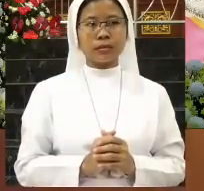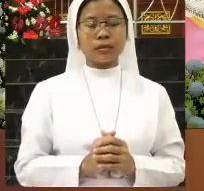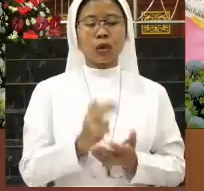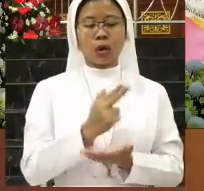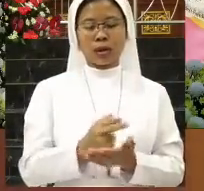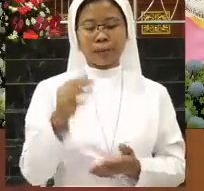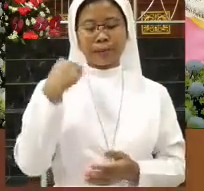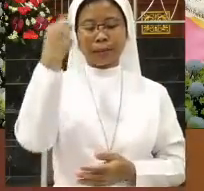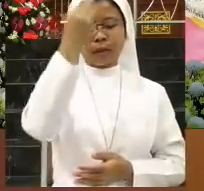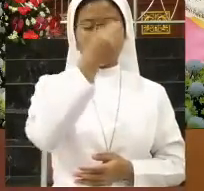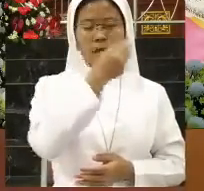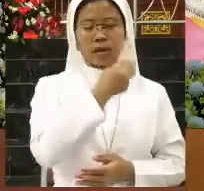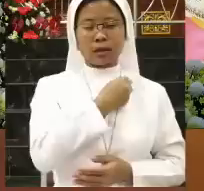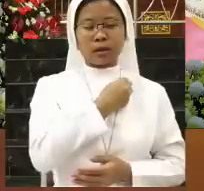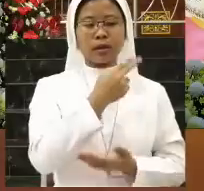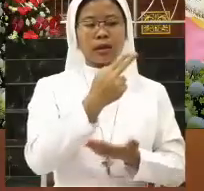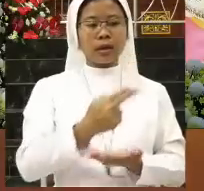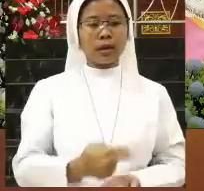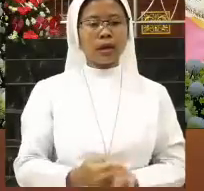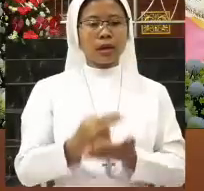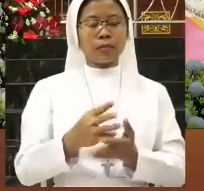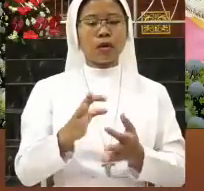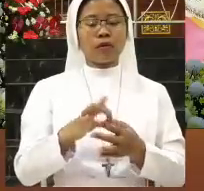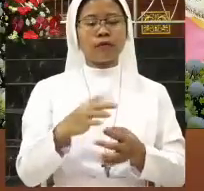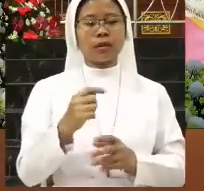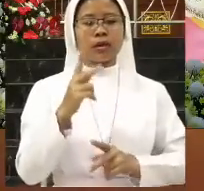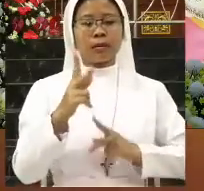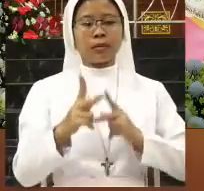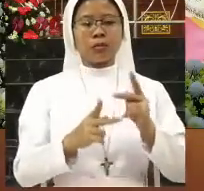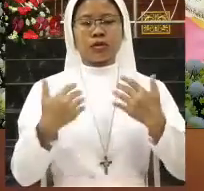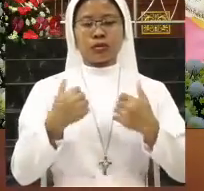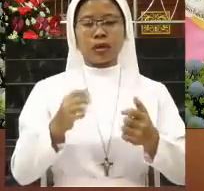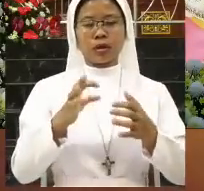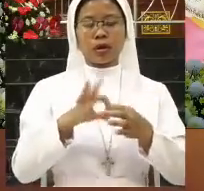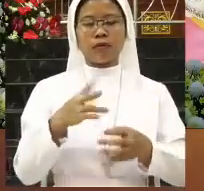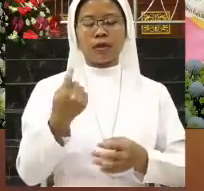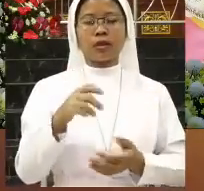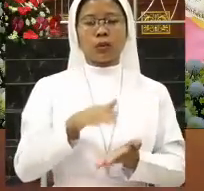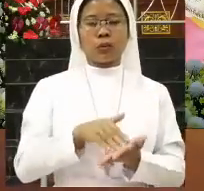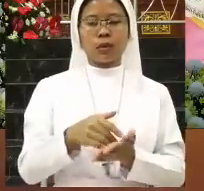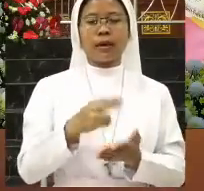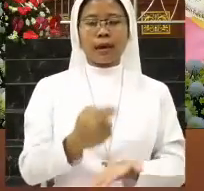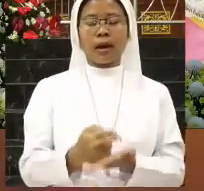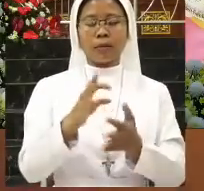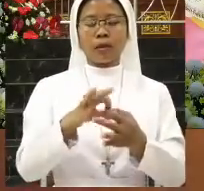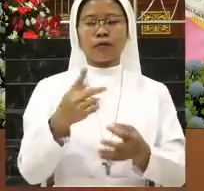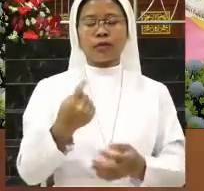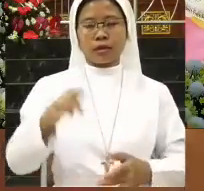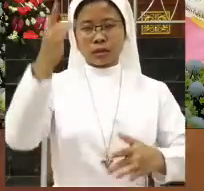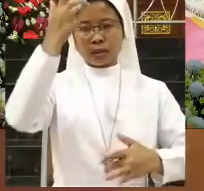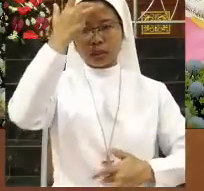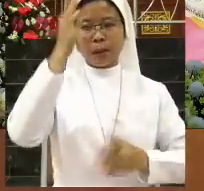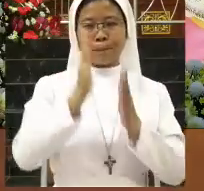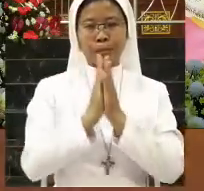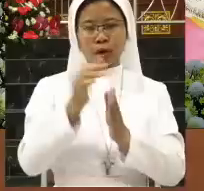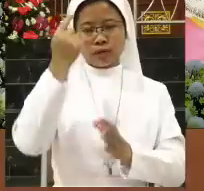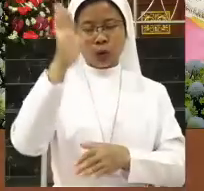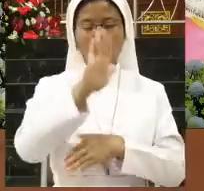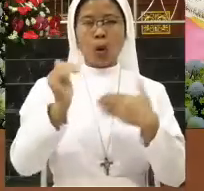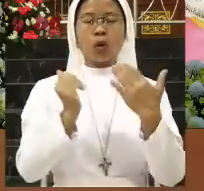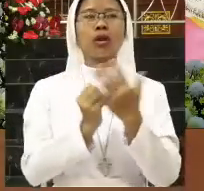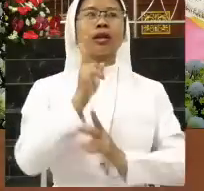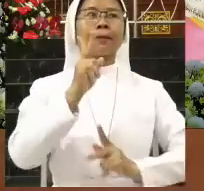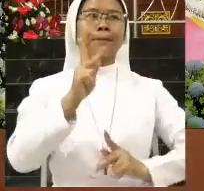Holy Mary, help of the unfortunate, strength of the faint, health of the sick, pray for all the